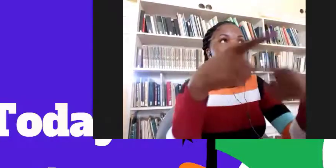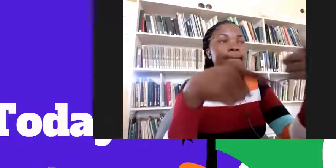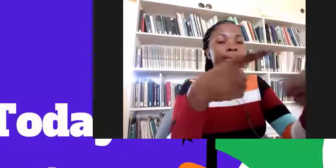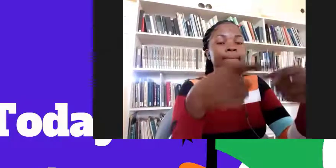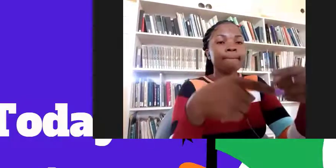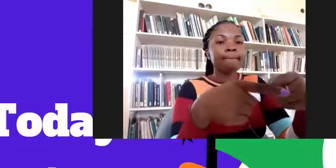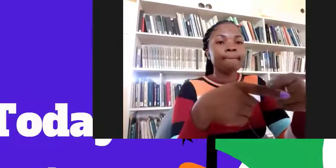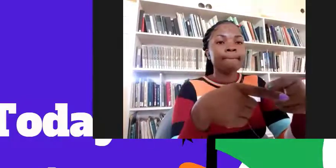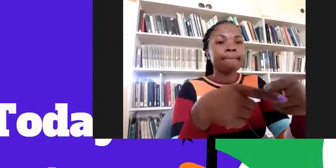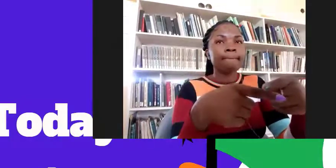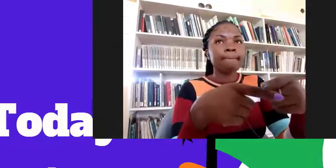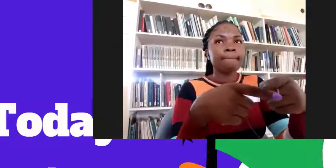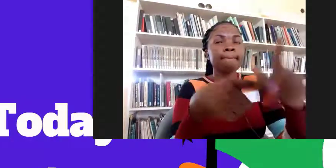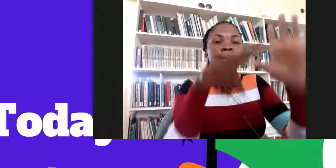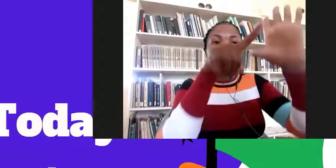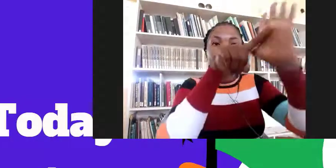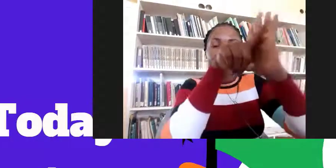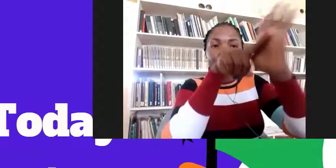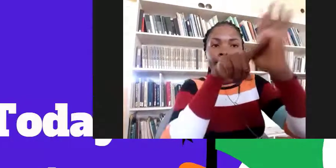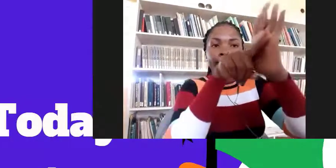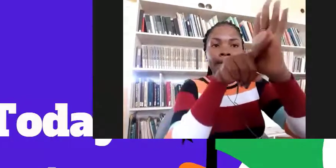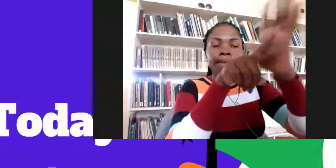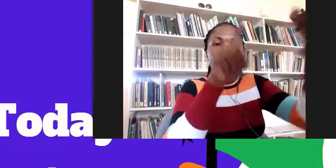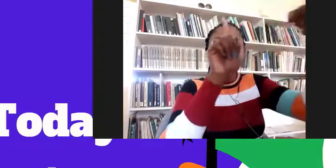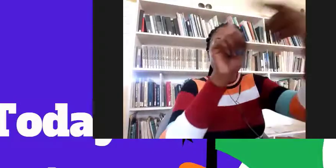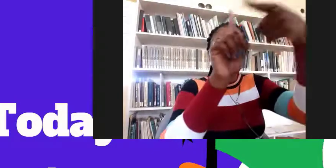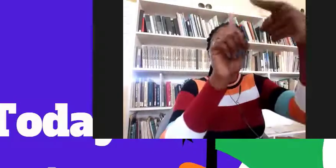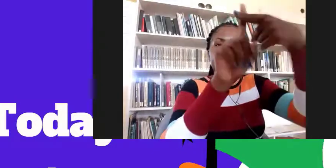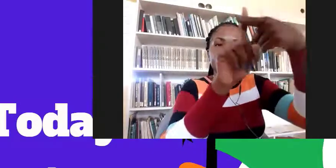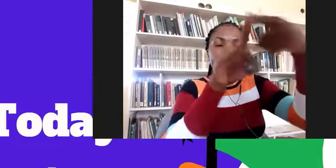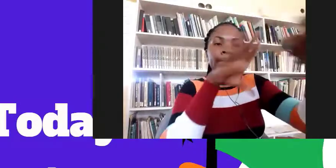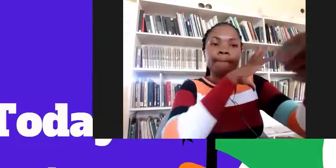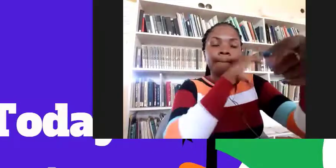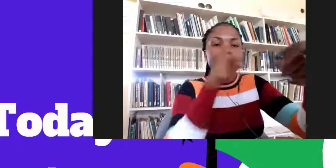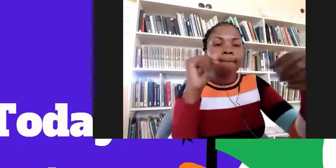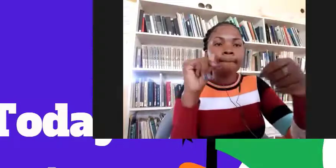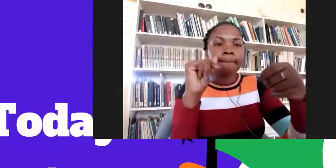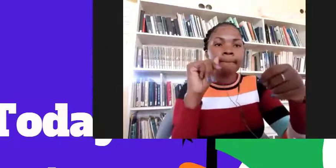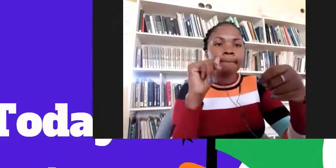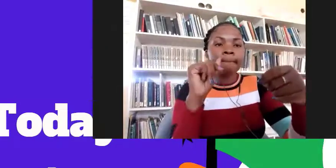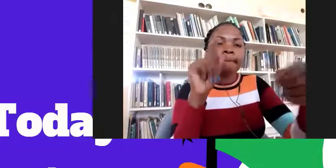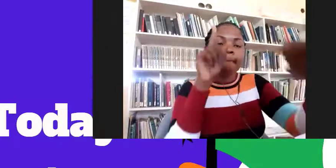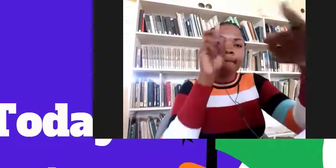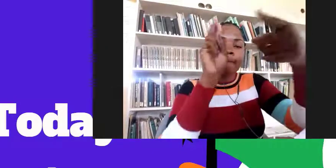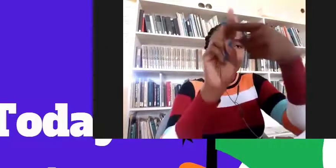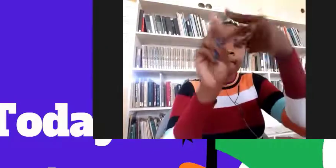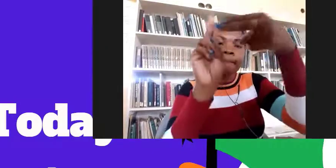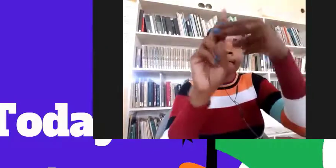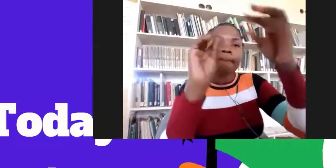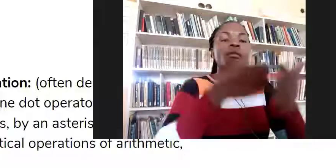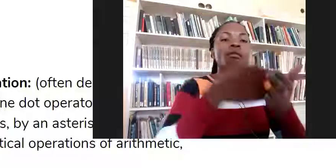of numbers, doubling, and also adding of numbers.